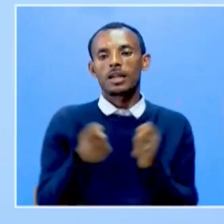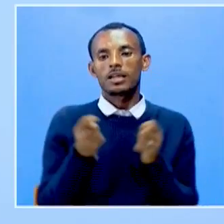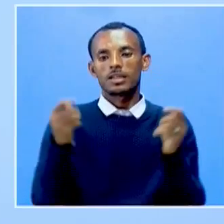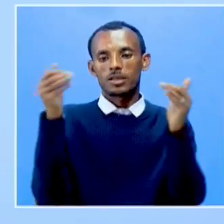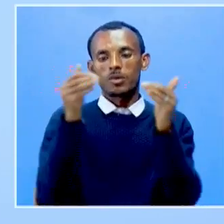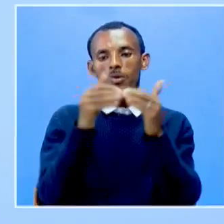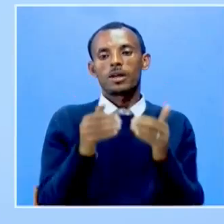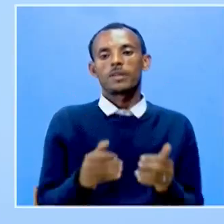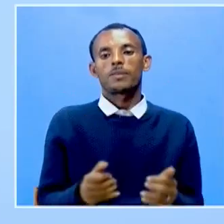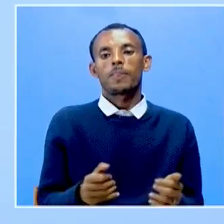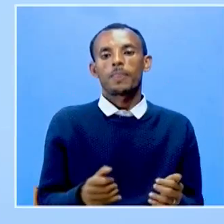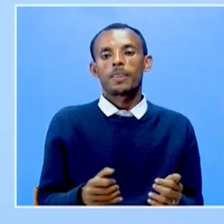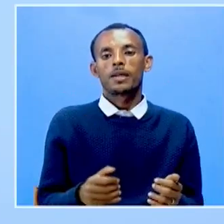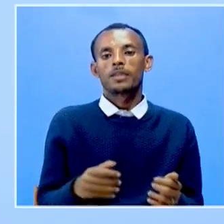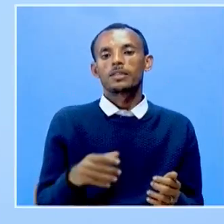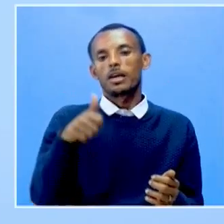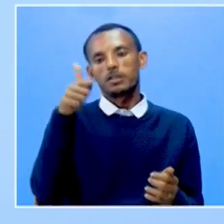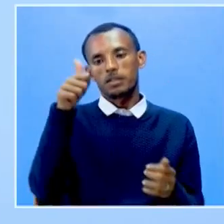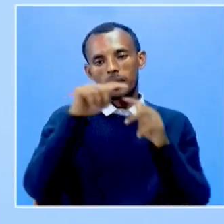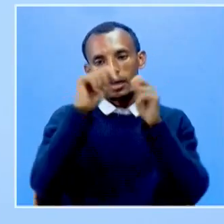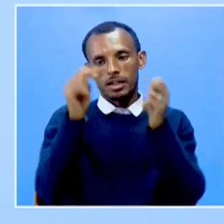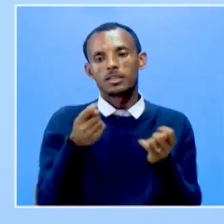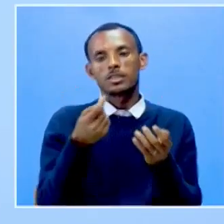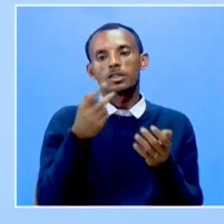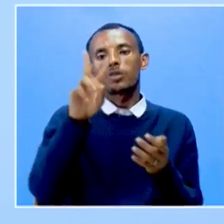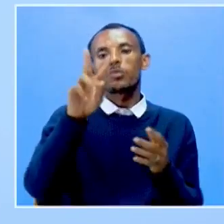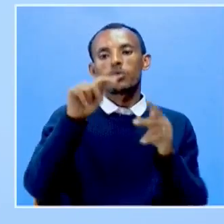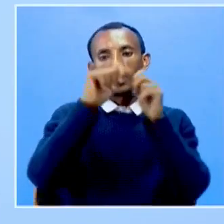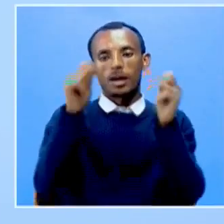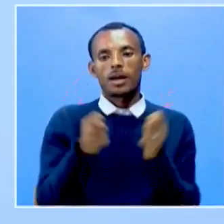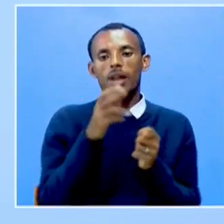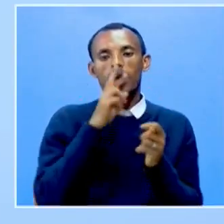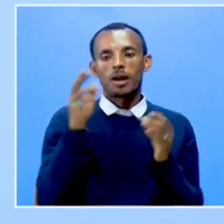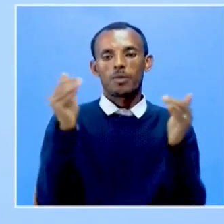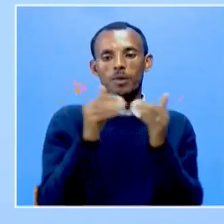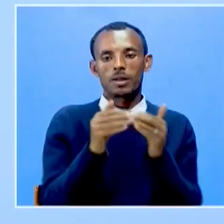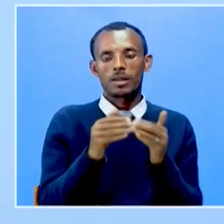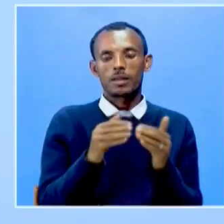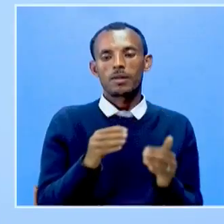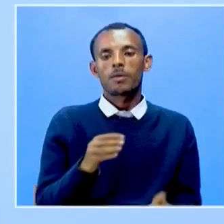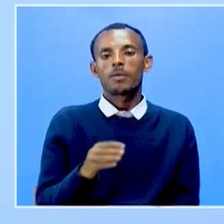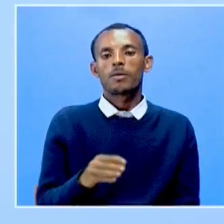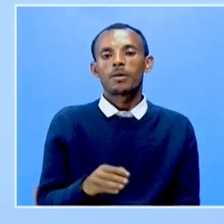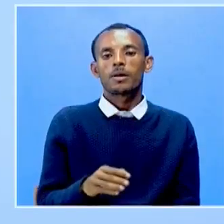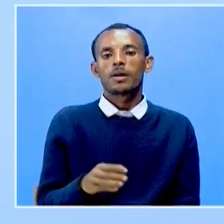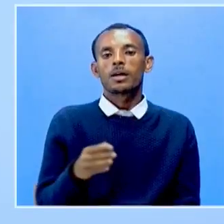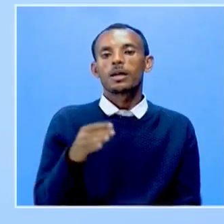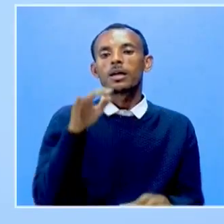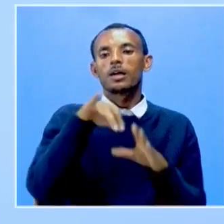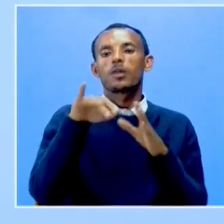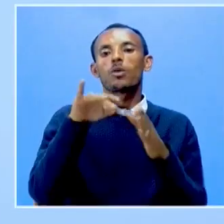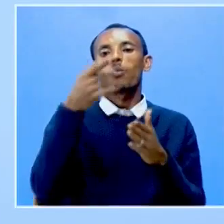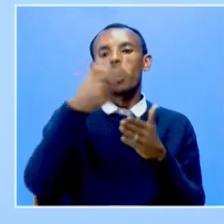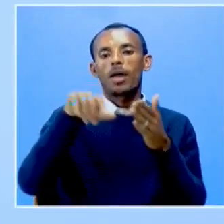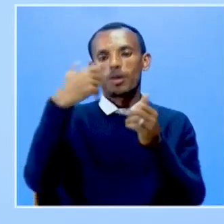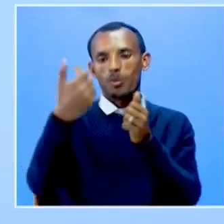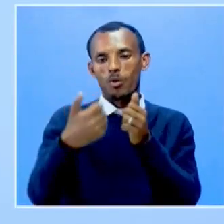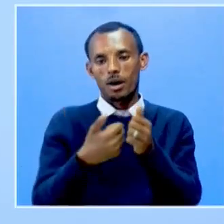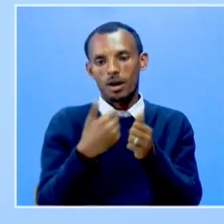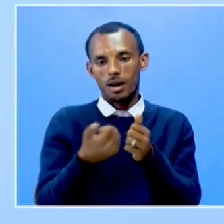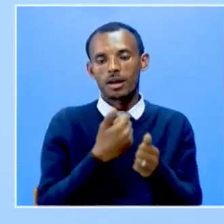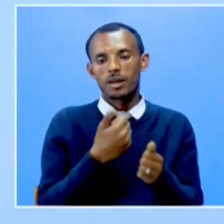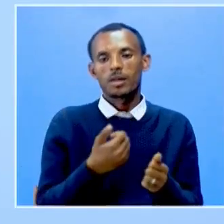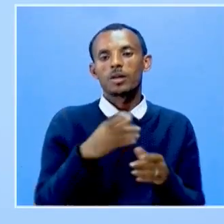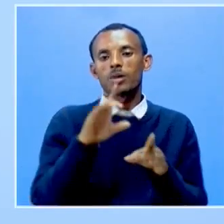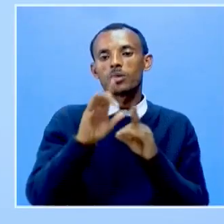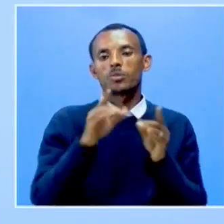these three sides of the other triangle. So the two triangles are congruent. In what order